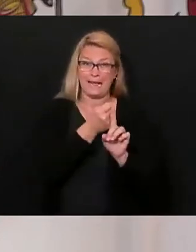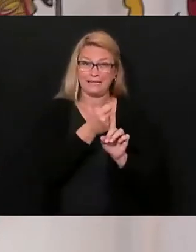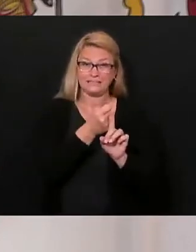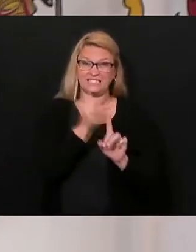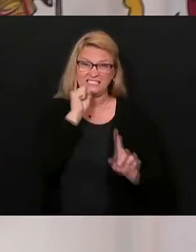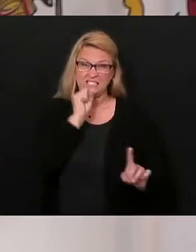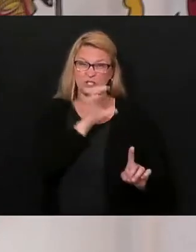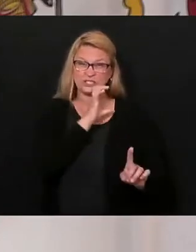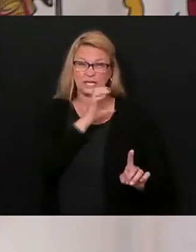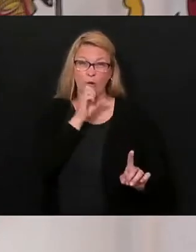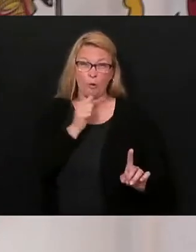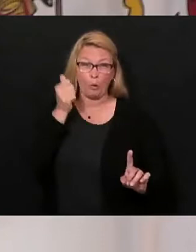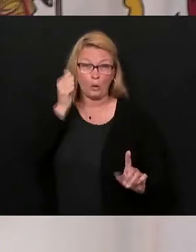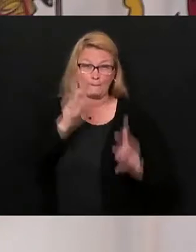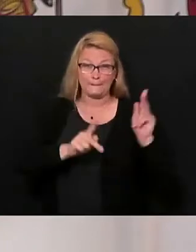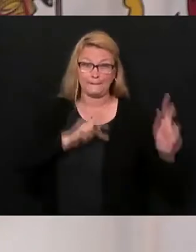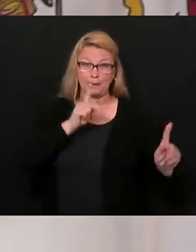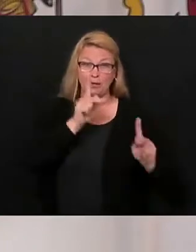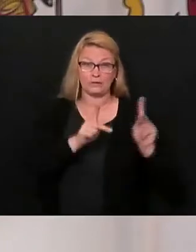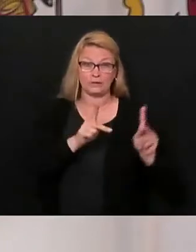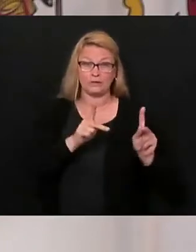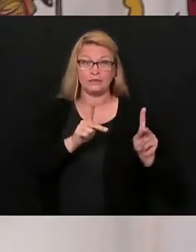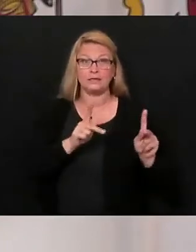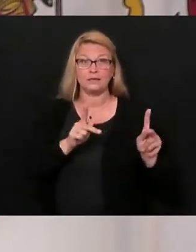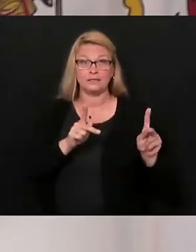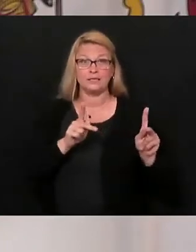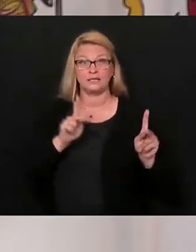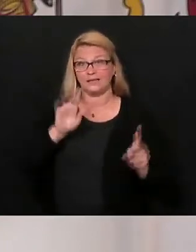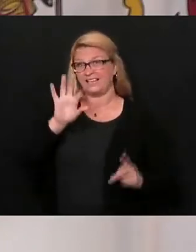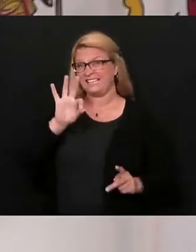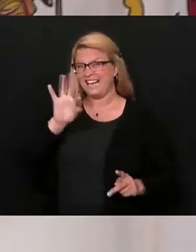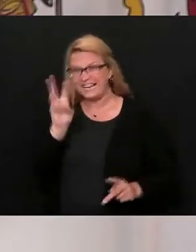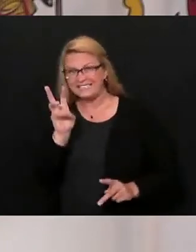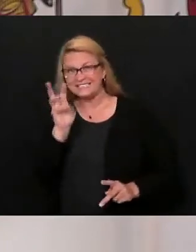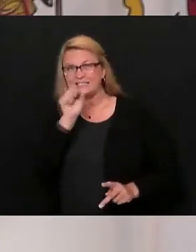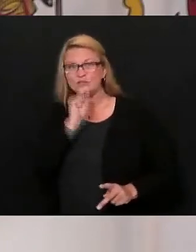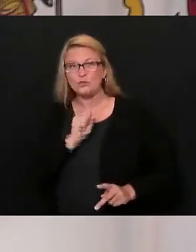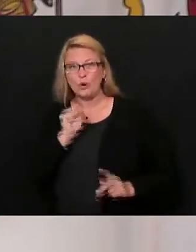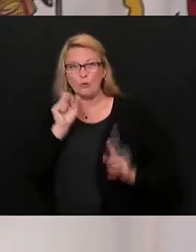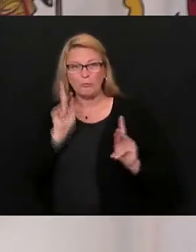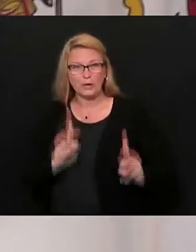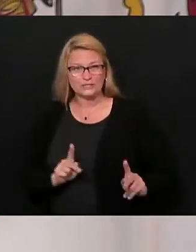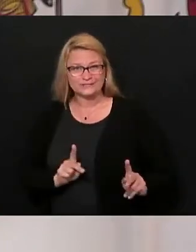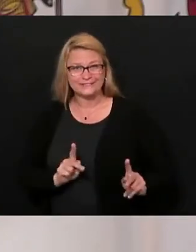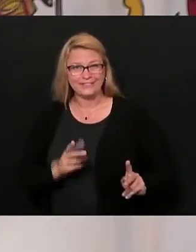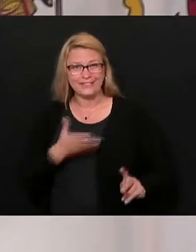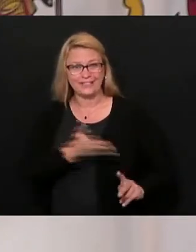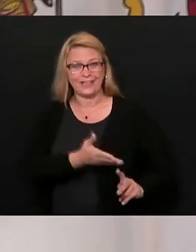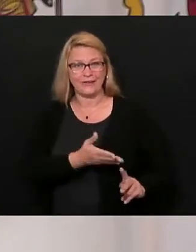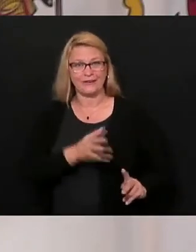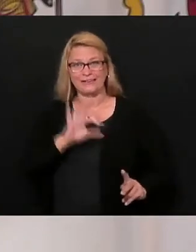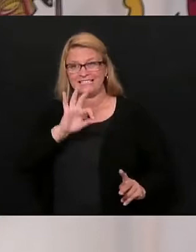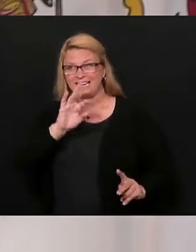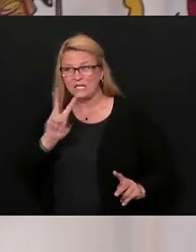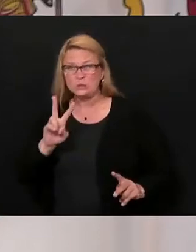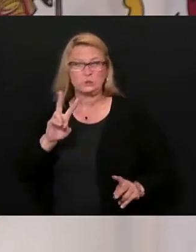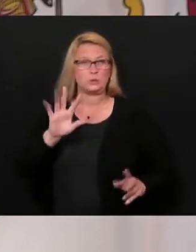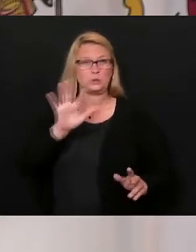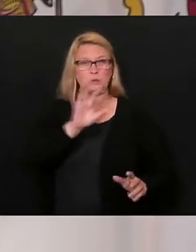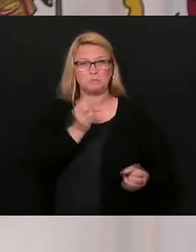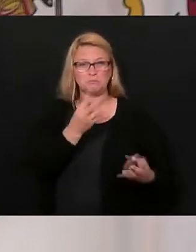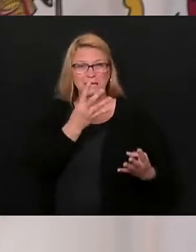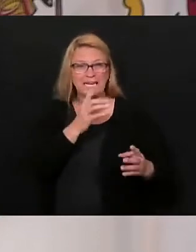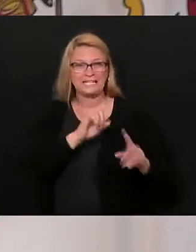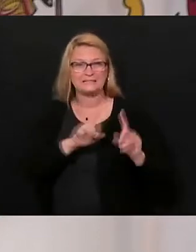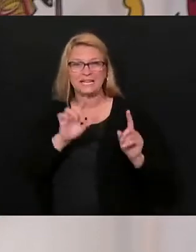by this killer. We have a 96-year-old and many in 92, many